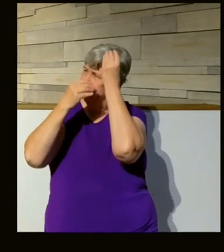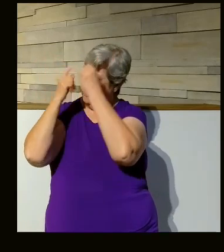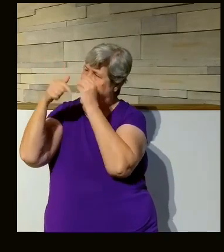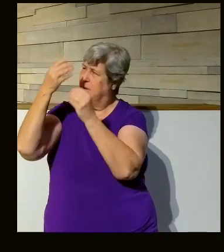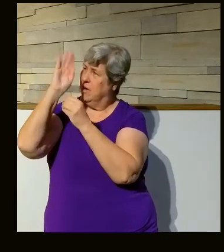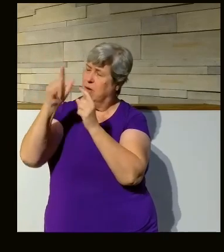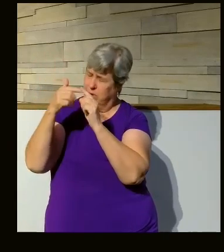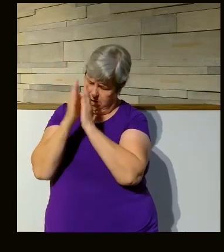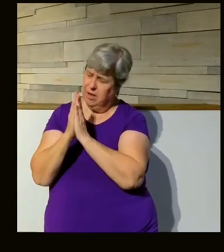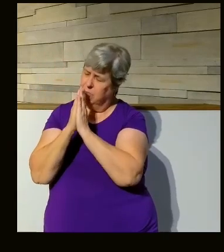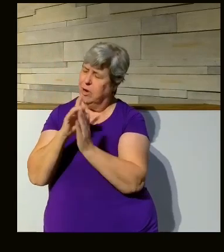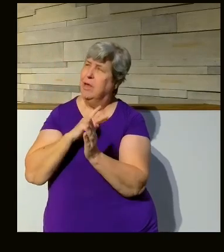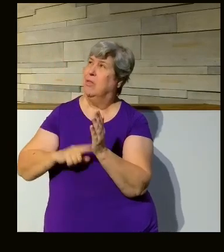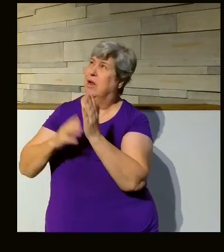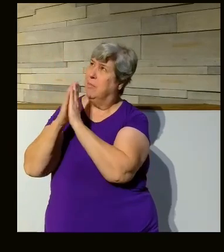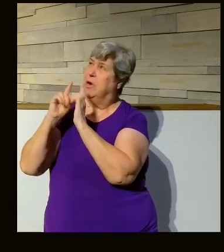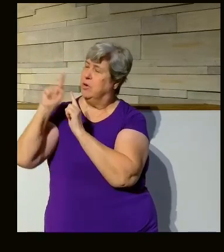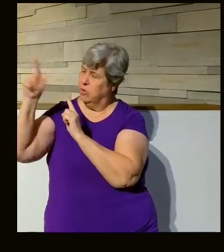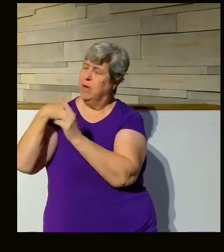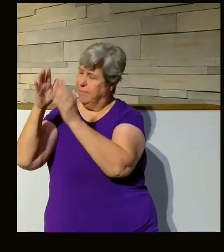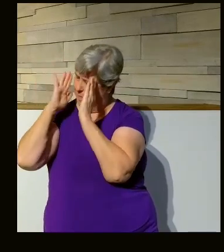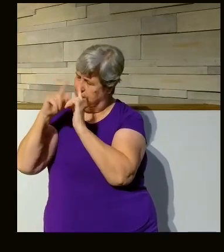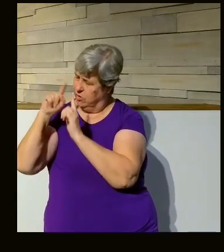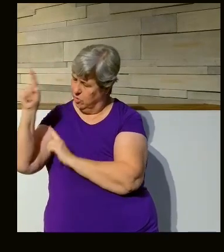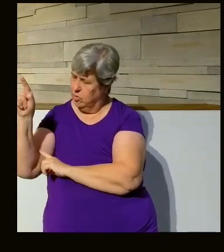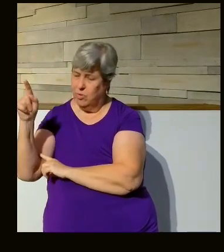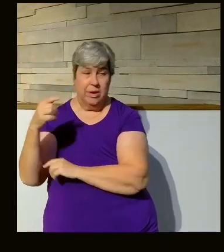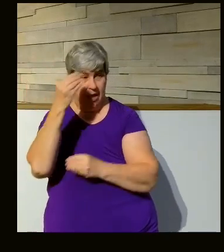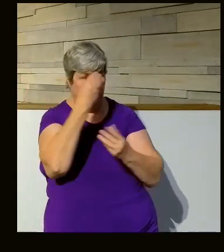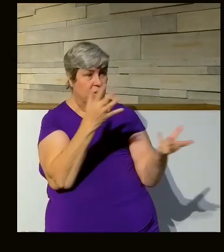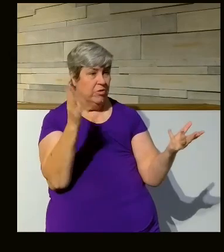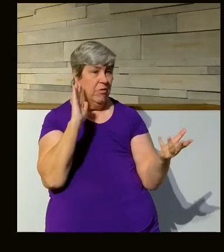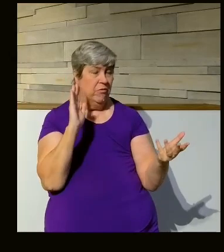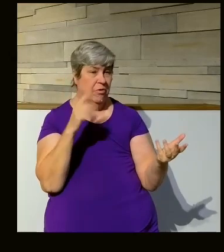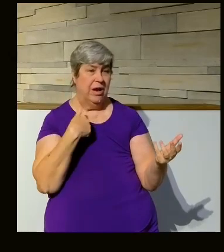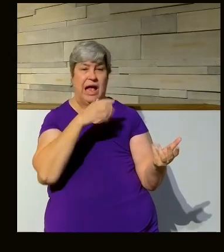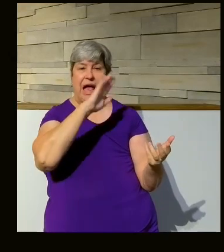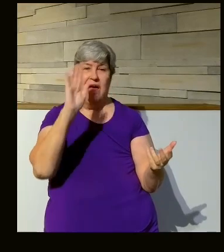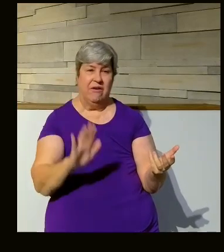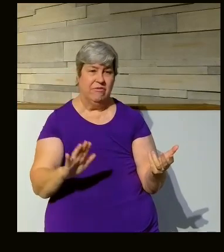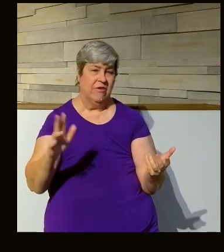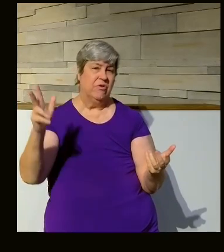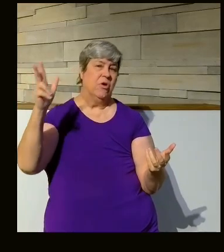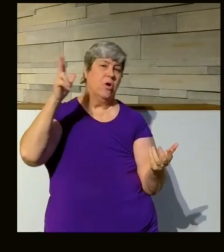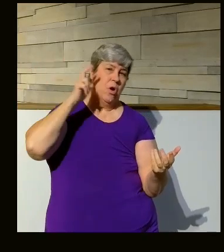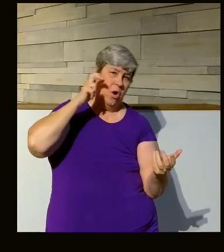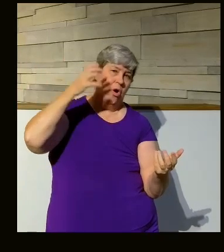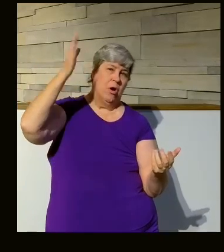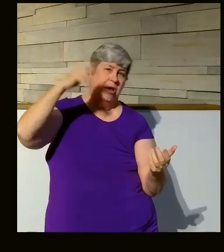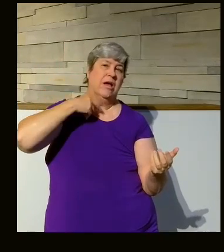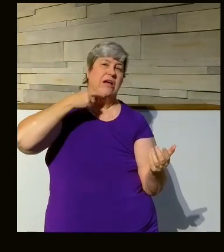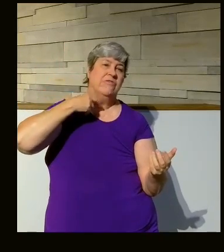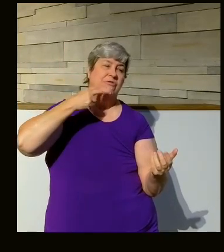When I pray, Lord, I'm praying to you. Lord, I'm listening to you. And I've said before, you know, I've never heard God speak to me in an audible voice. I